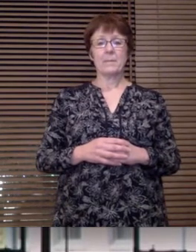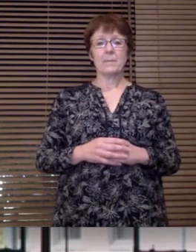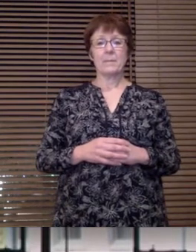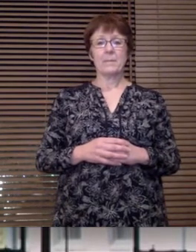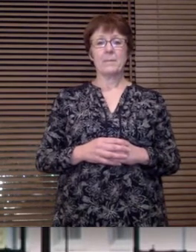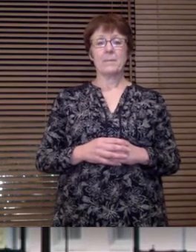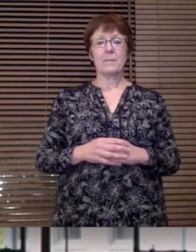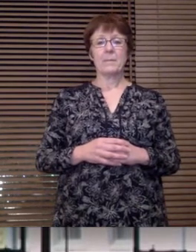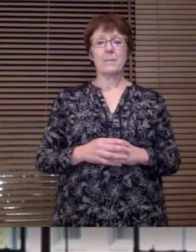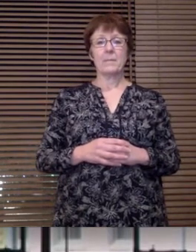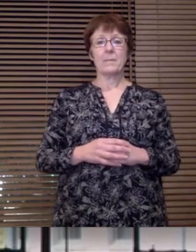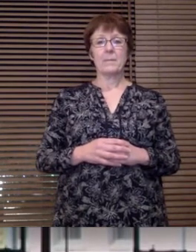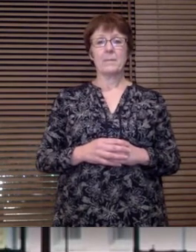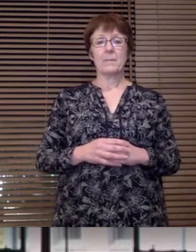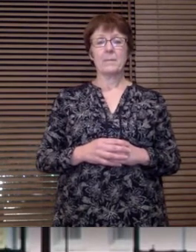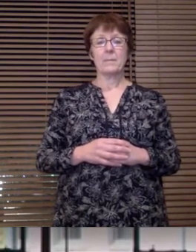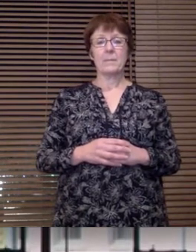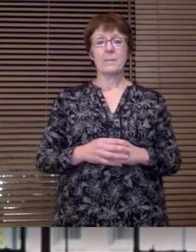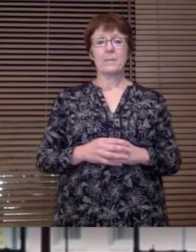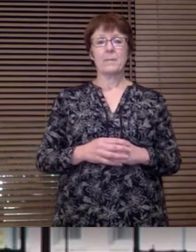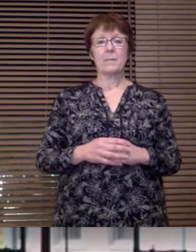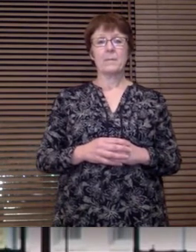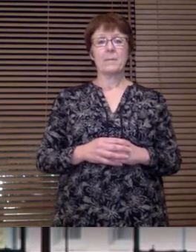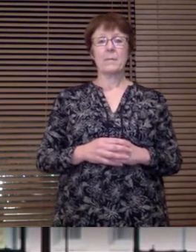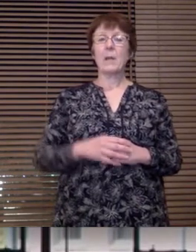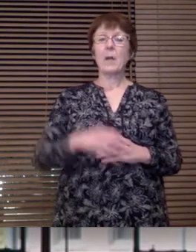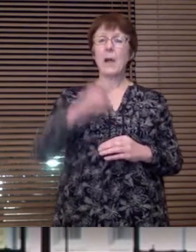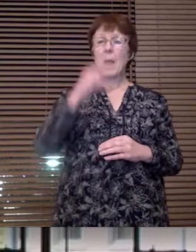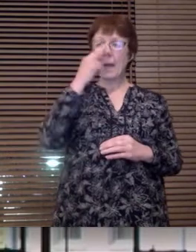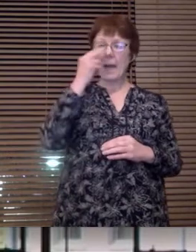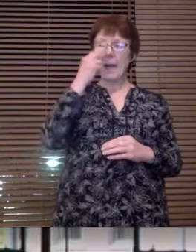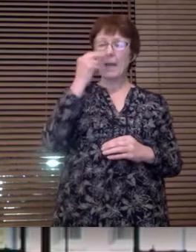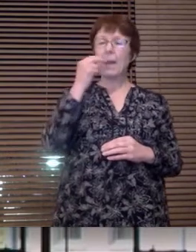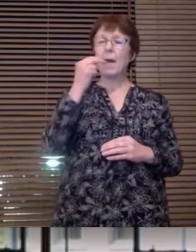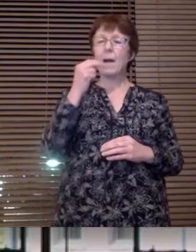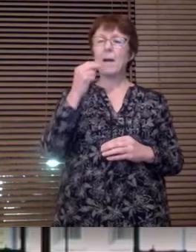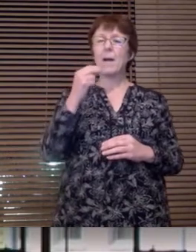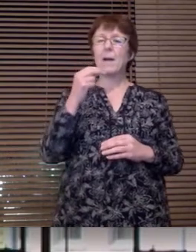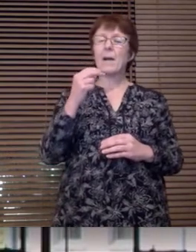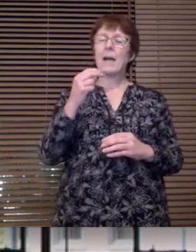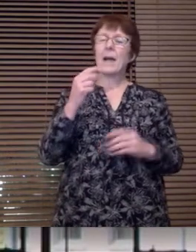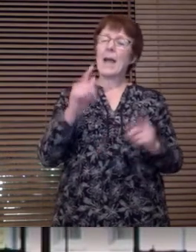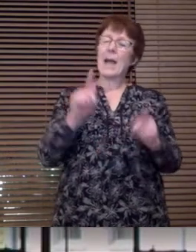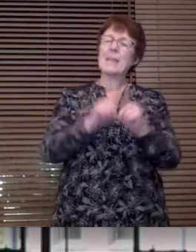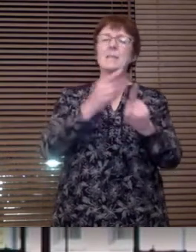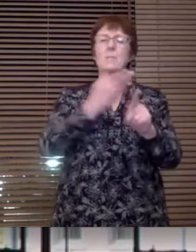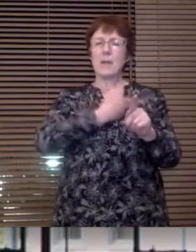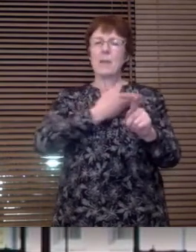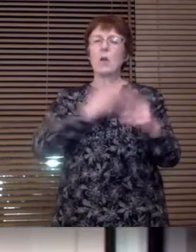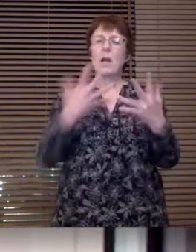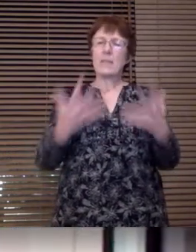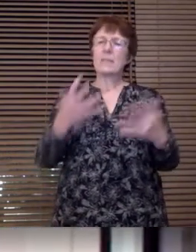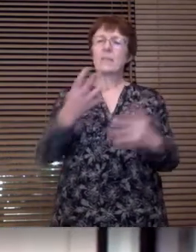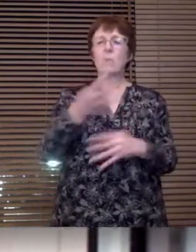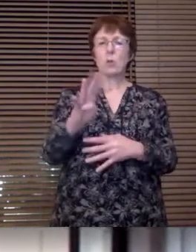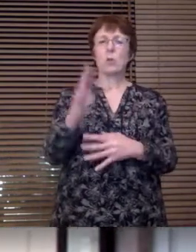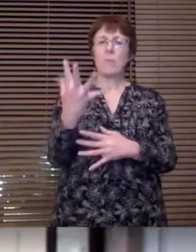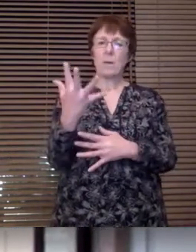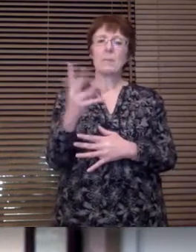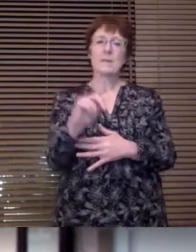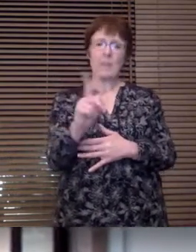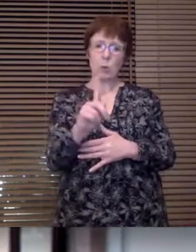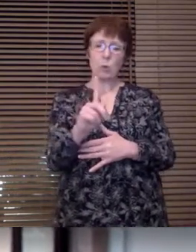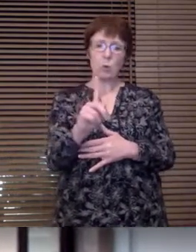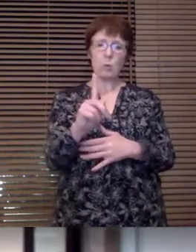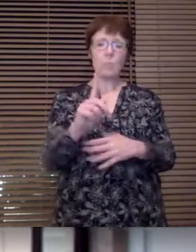and move. I would try work as quick as possible. We want to get as many reps as we can in that 45 seconds, but again, go at your own pace. Next, we've got